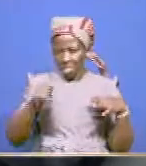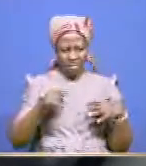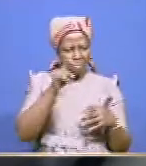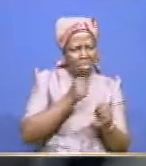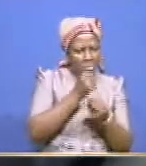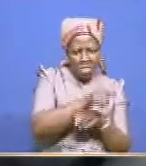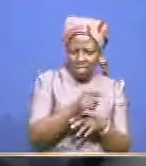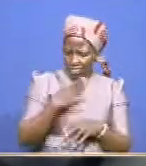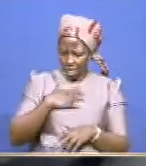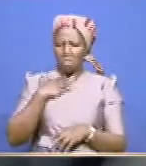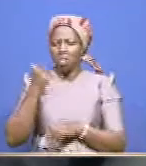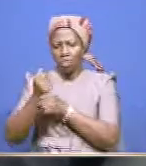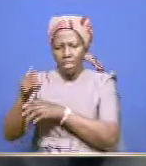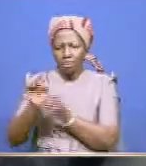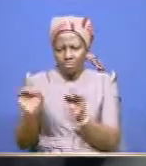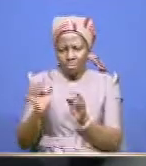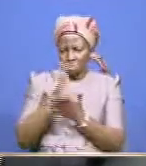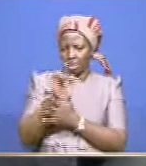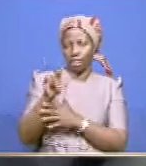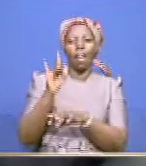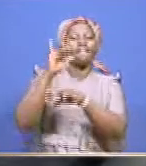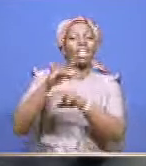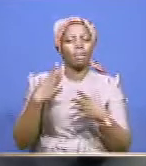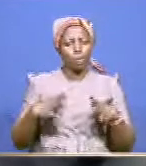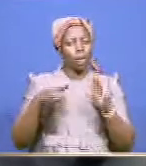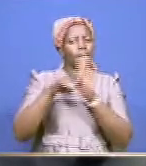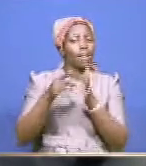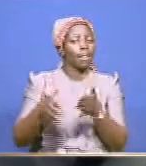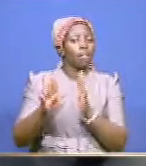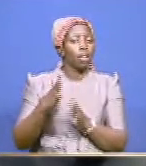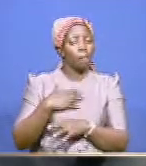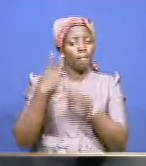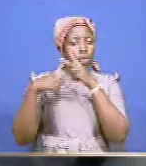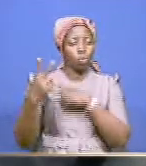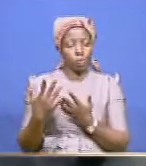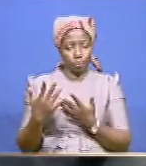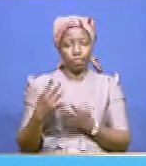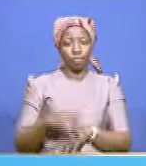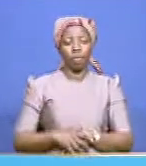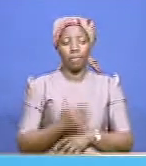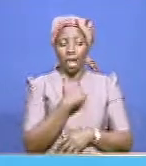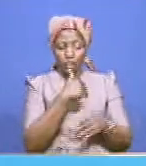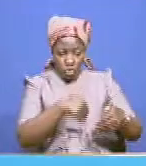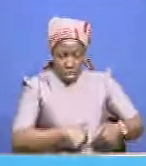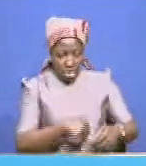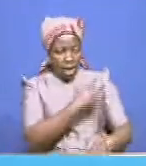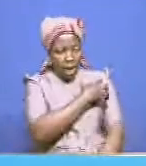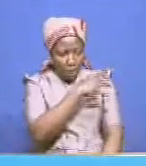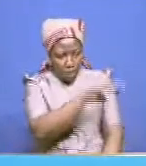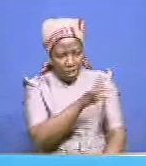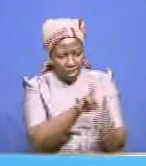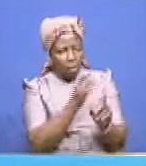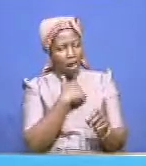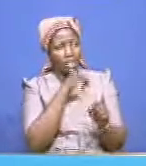is going to affect the citizen in the negative way, in my view. And there's youth empowerment and there's a lot